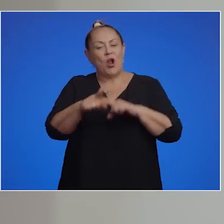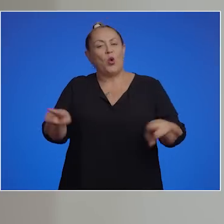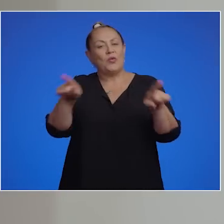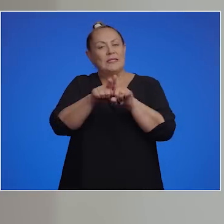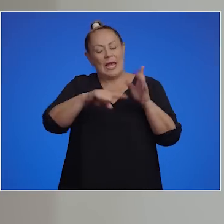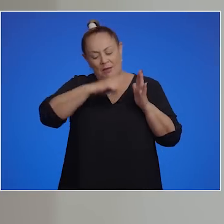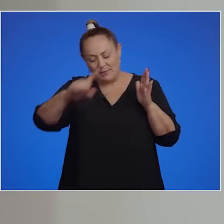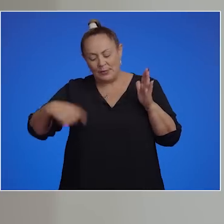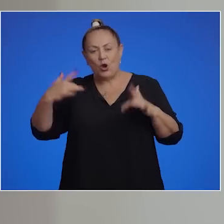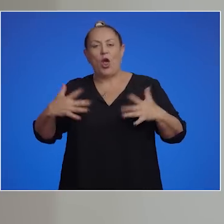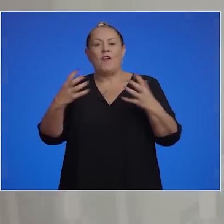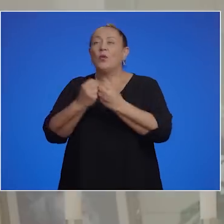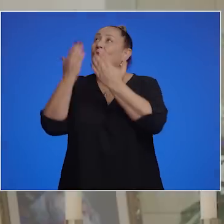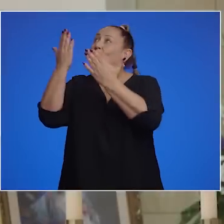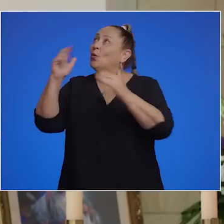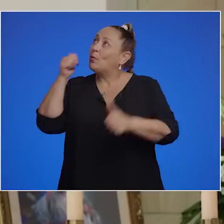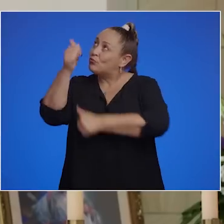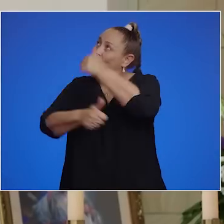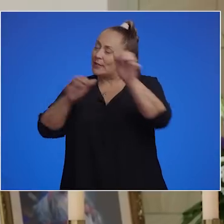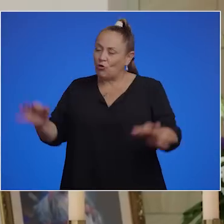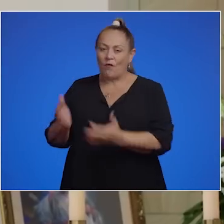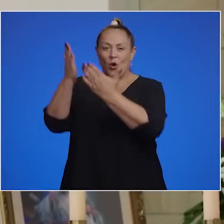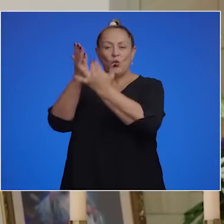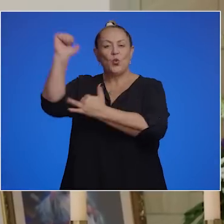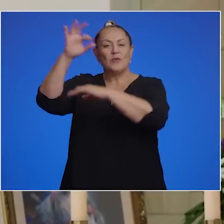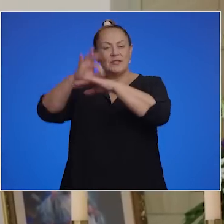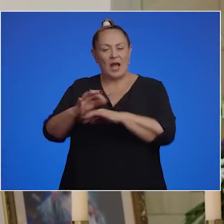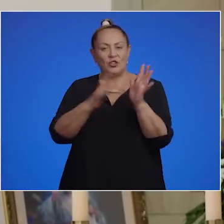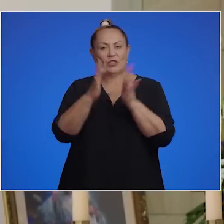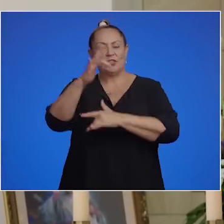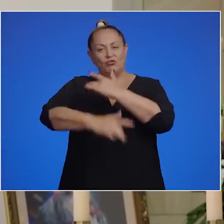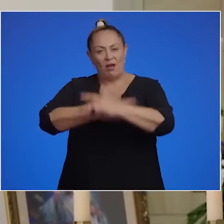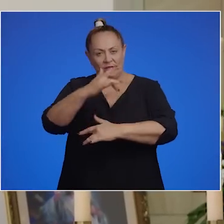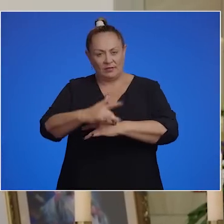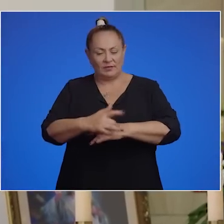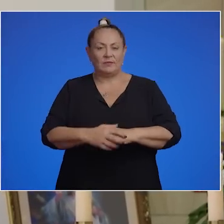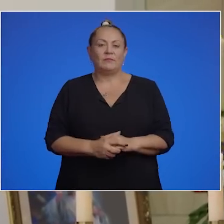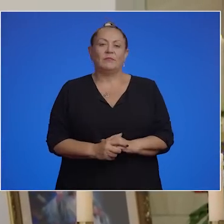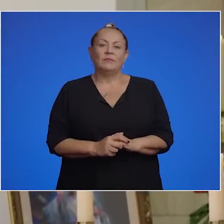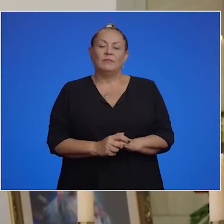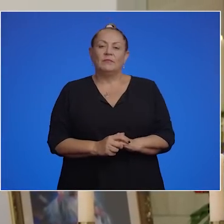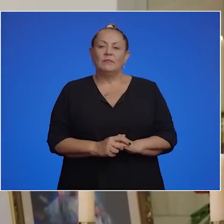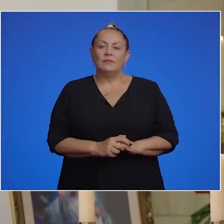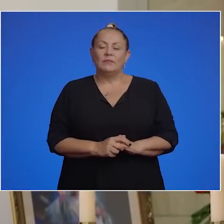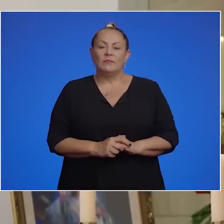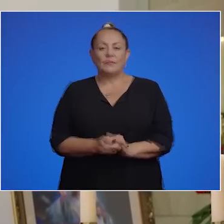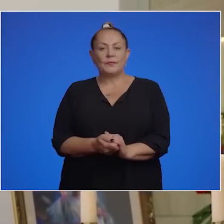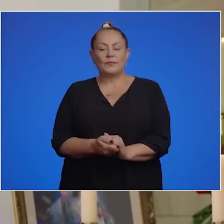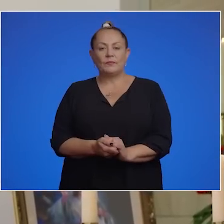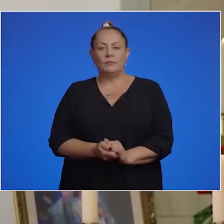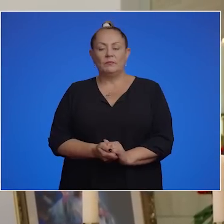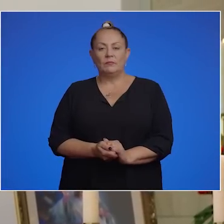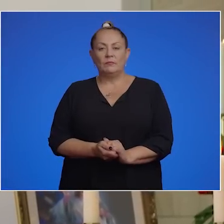to be co-heirs to eternal life, and may praise and glorify you through your Son, Jesus Christ.